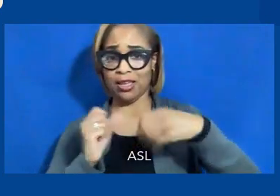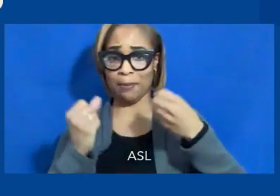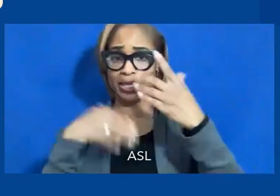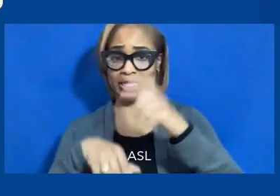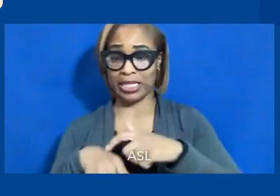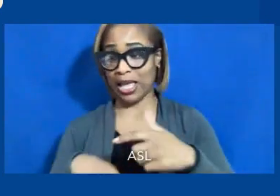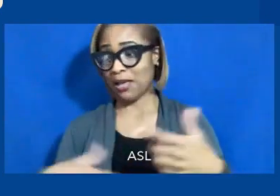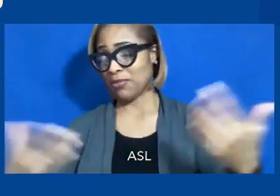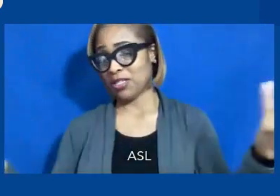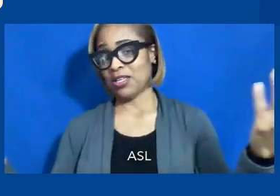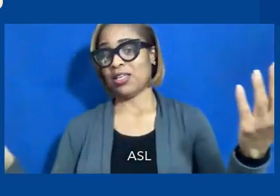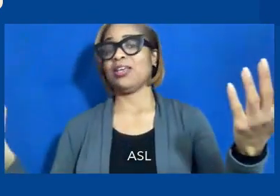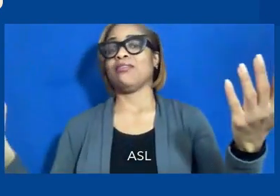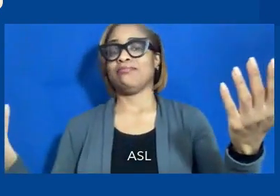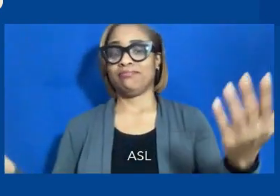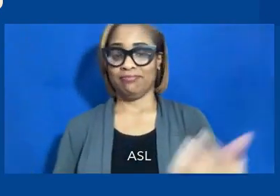haven't.